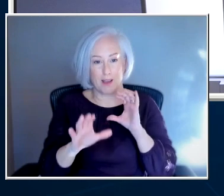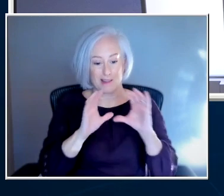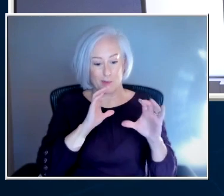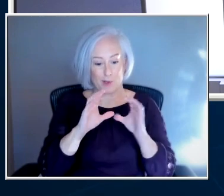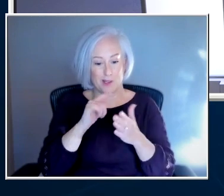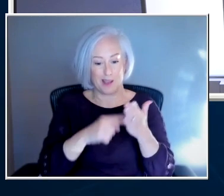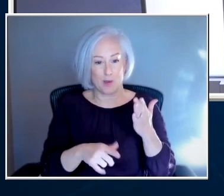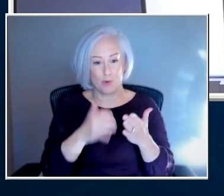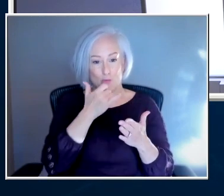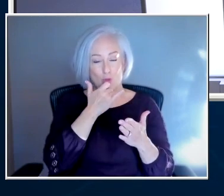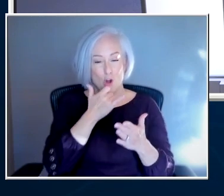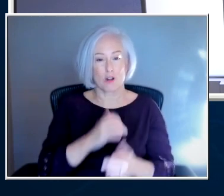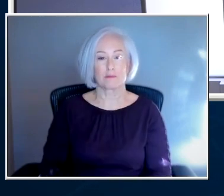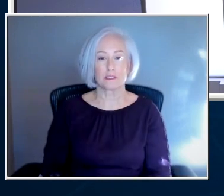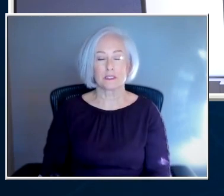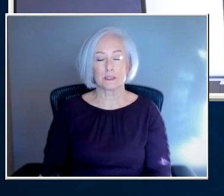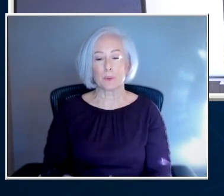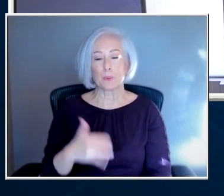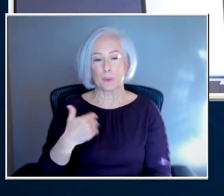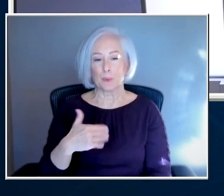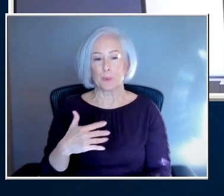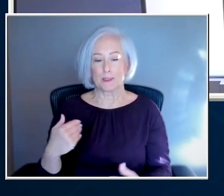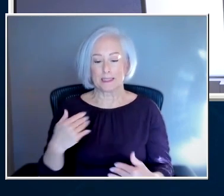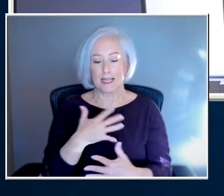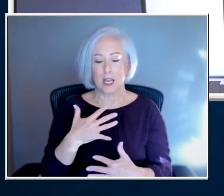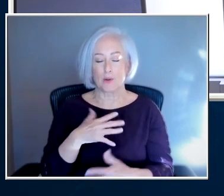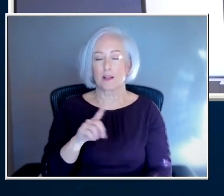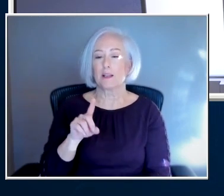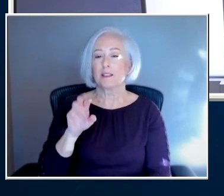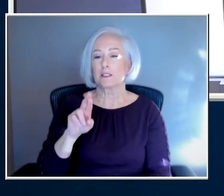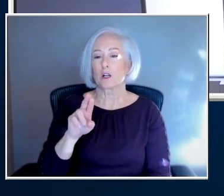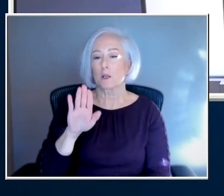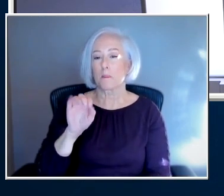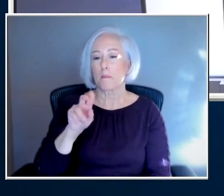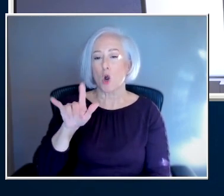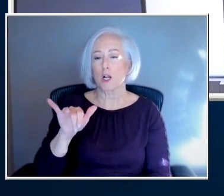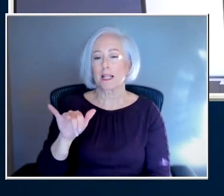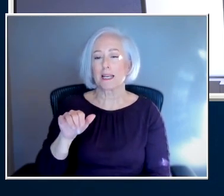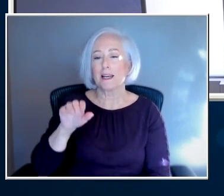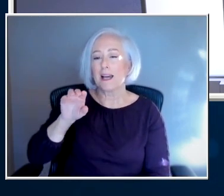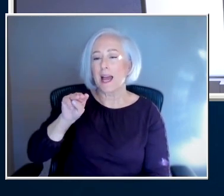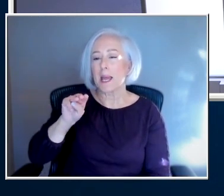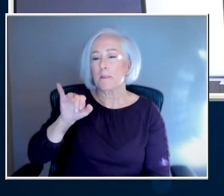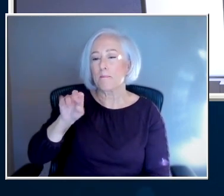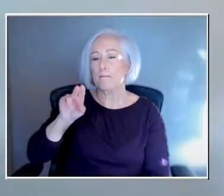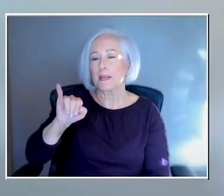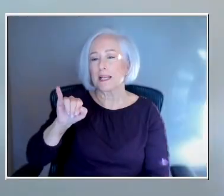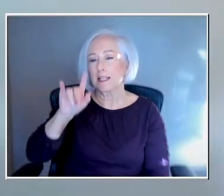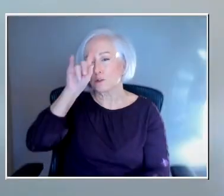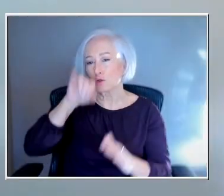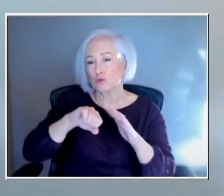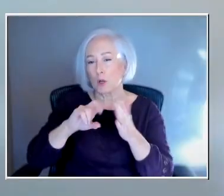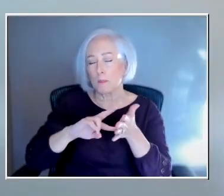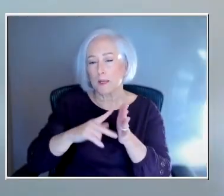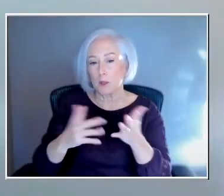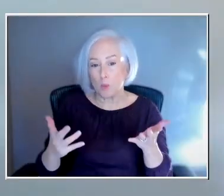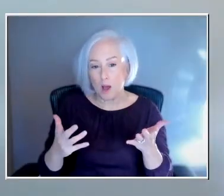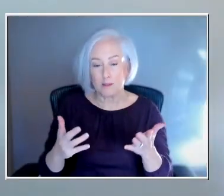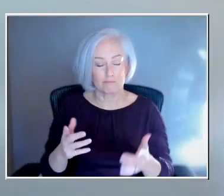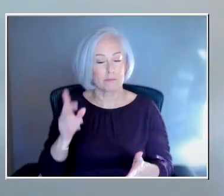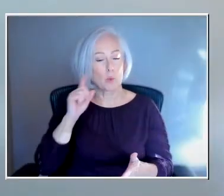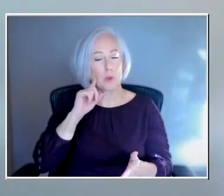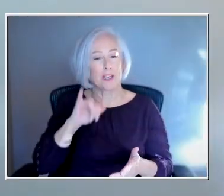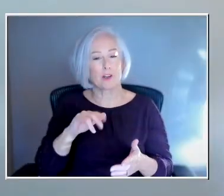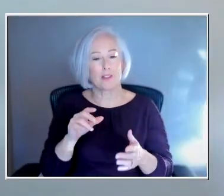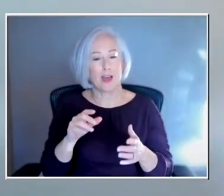really, really frightening. Dr. Barkley, what's a mini stroke? A mini stroke, you'll often hear that term, but we